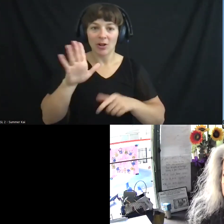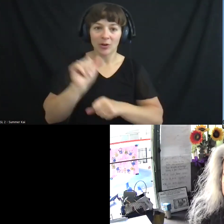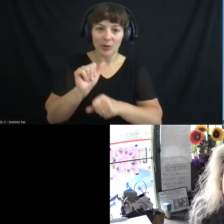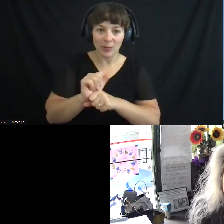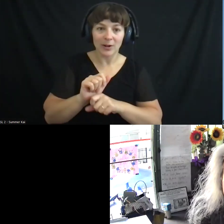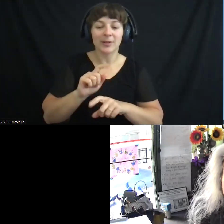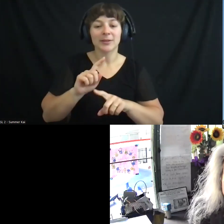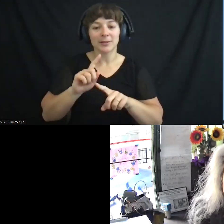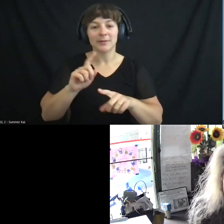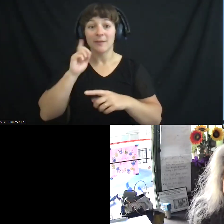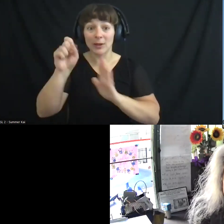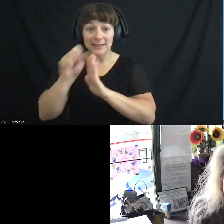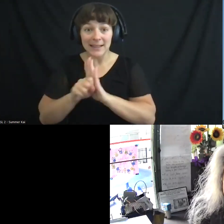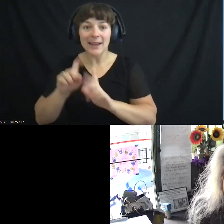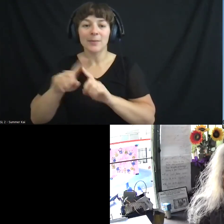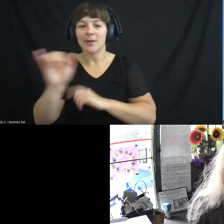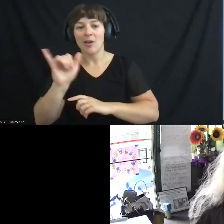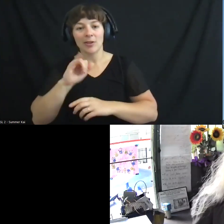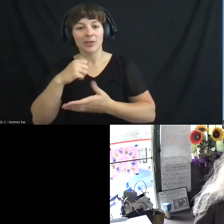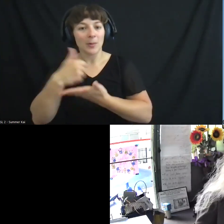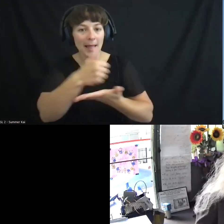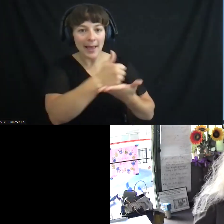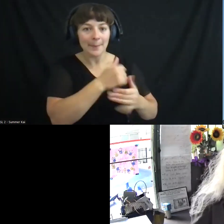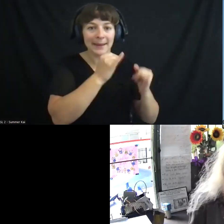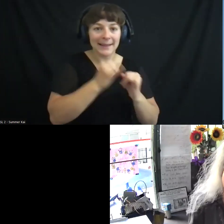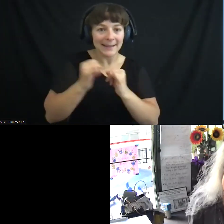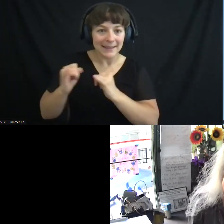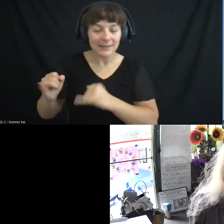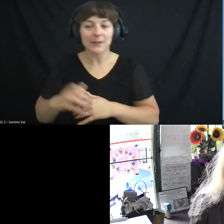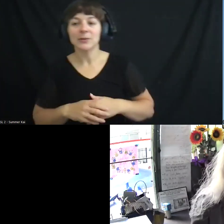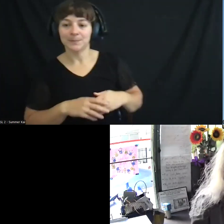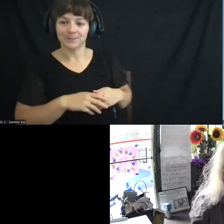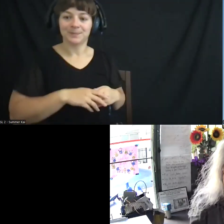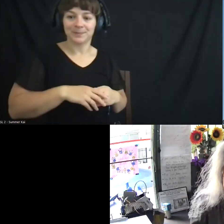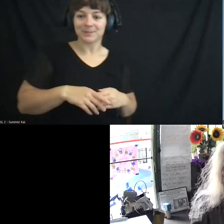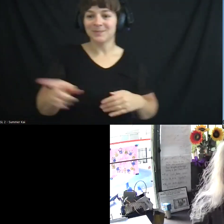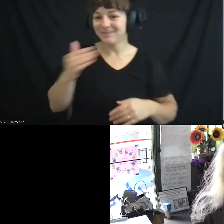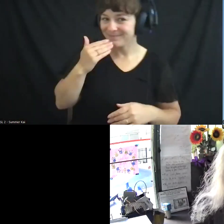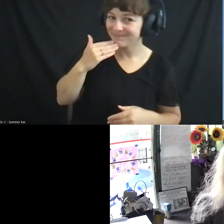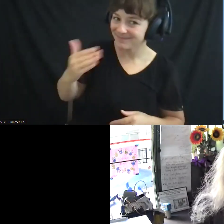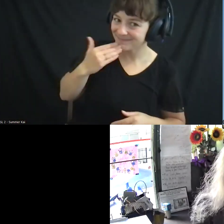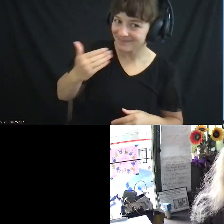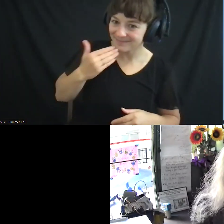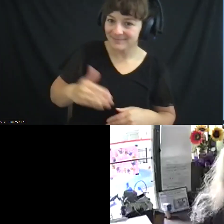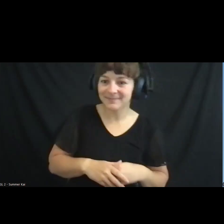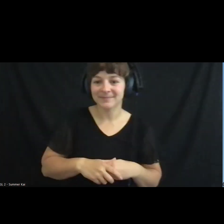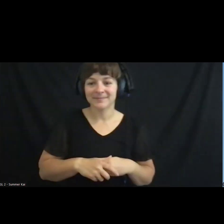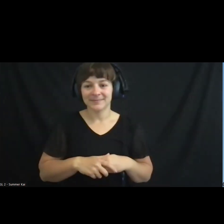individually for many of us. So thank you. That's it. Thanks, Debbie. Right back at you, and to all of you. Thank you.